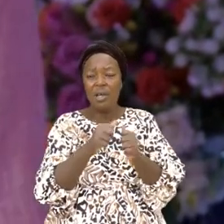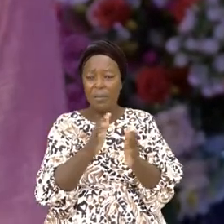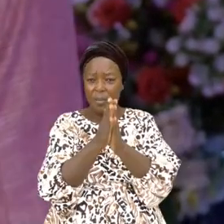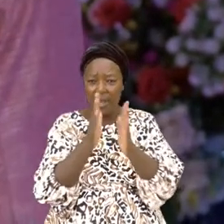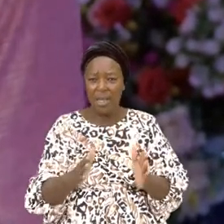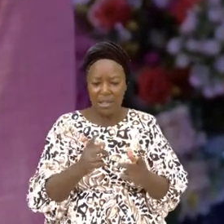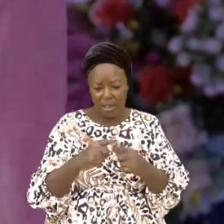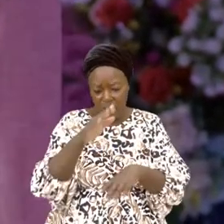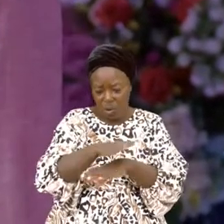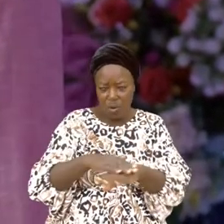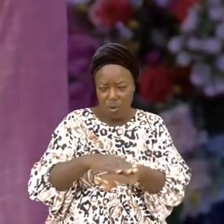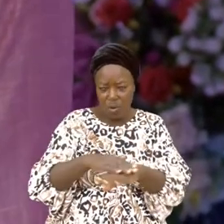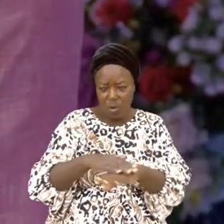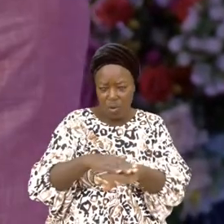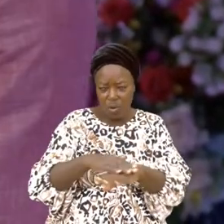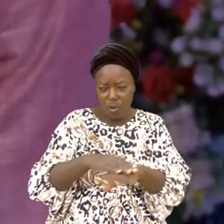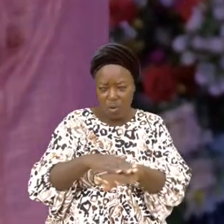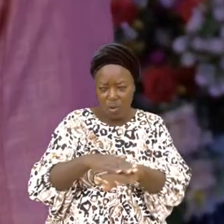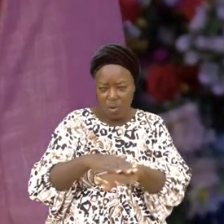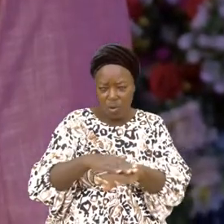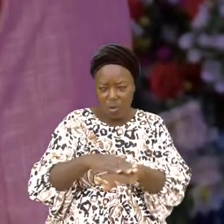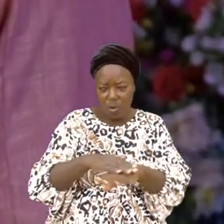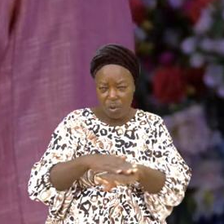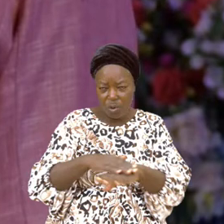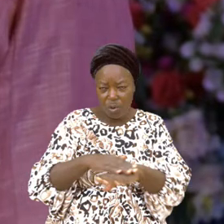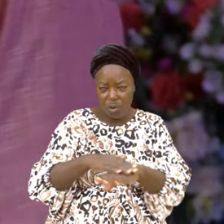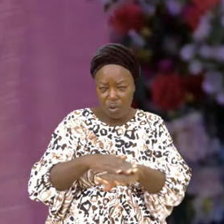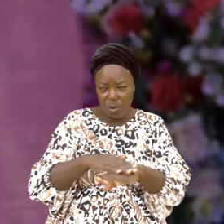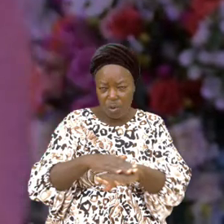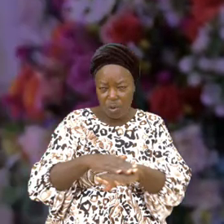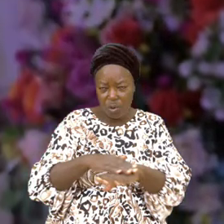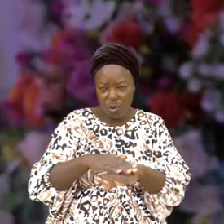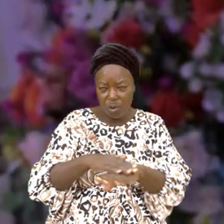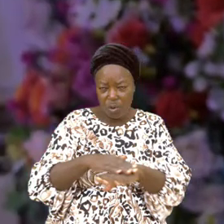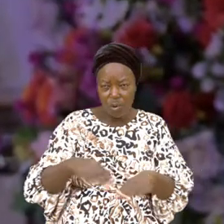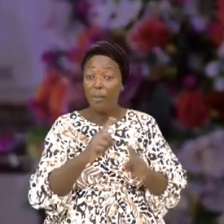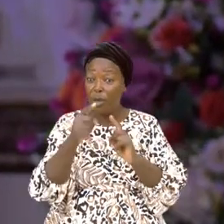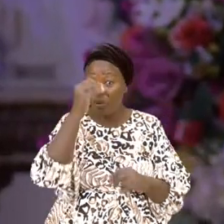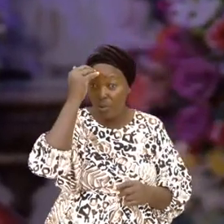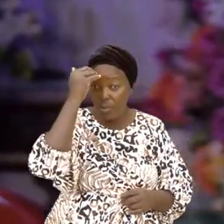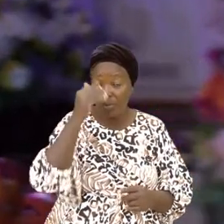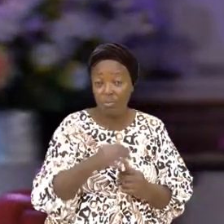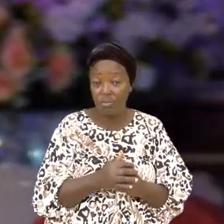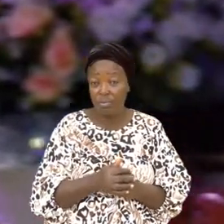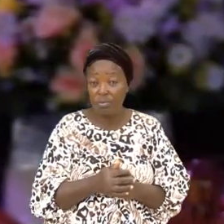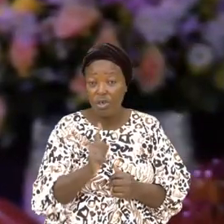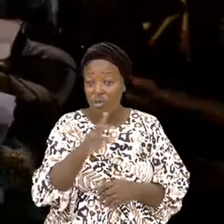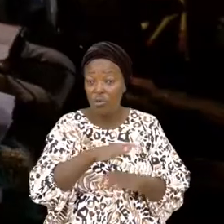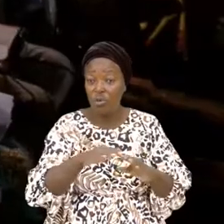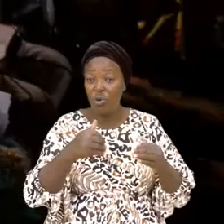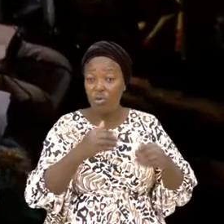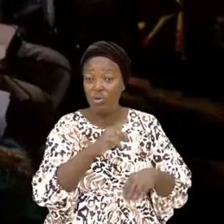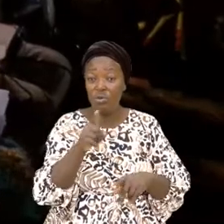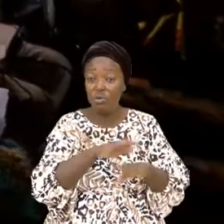call them prayer warriors. But you know, you don't have to be